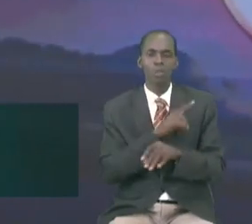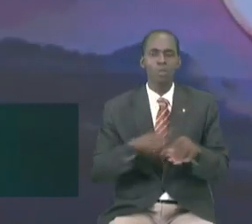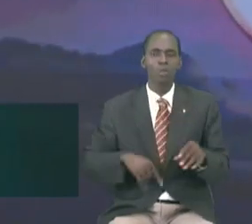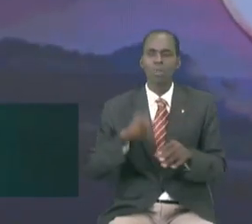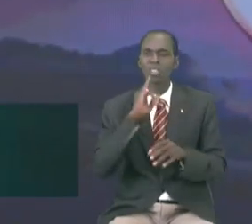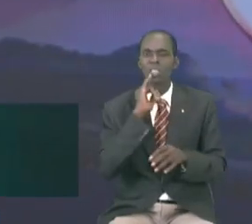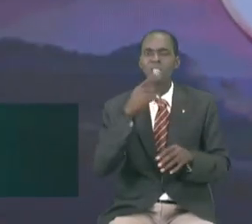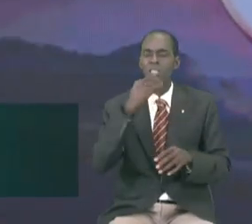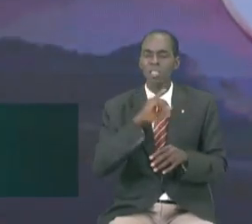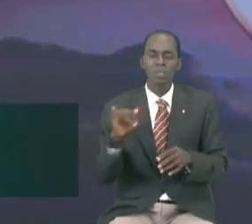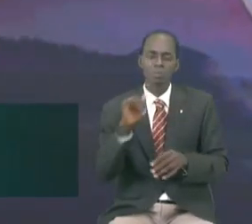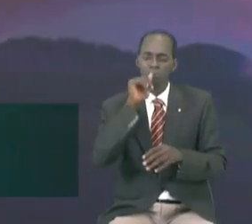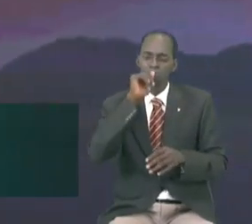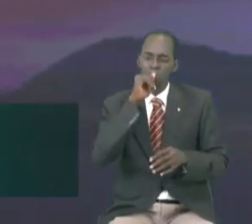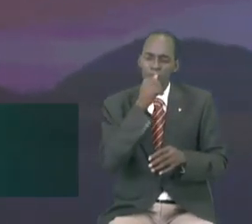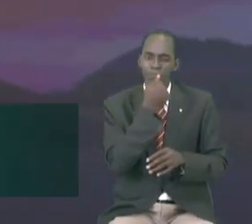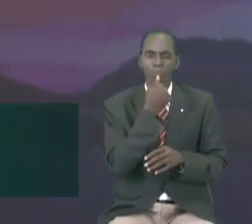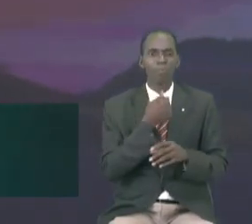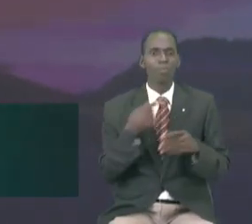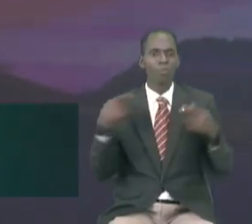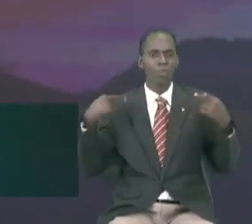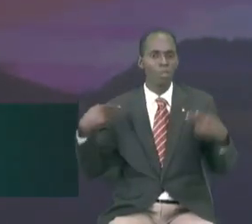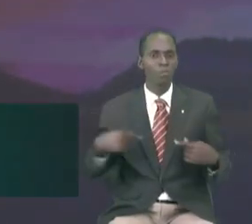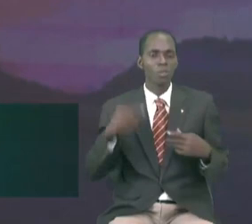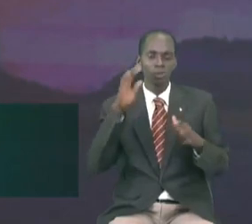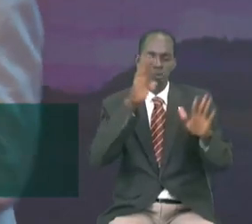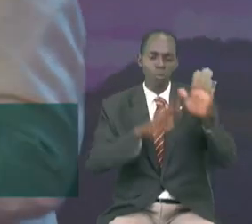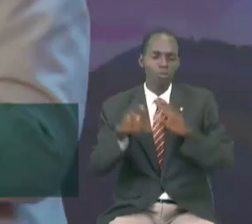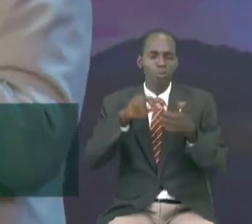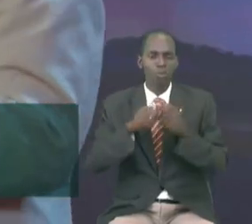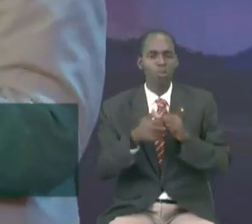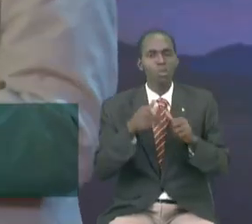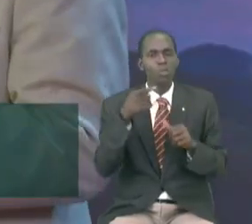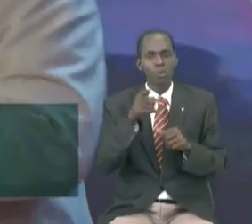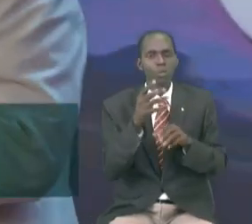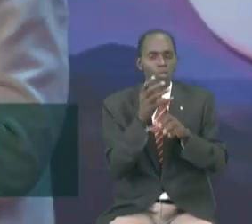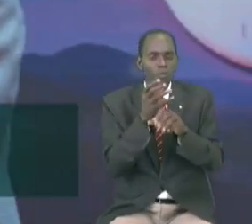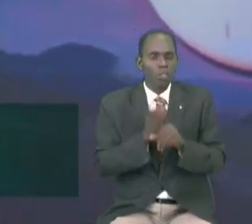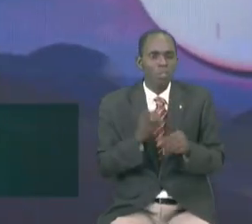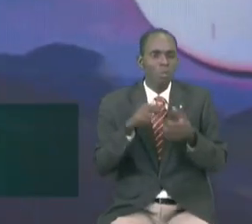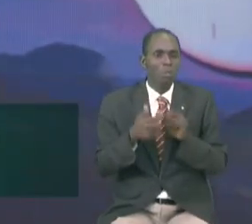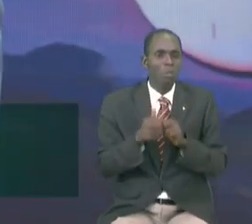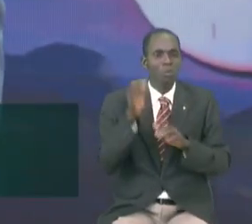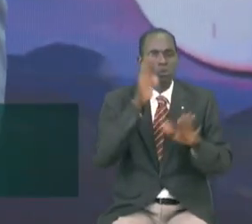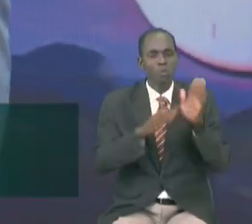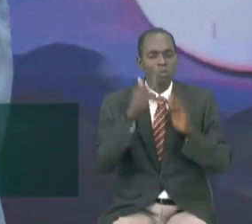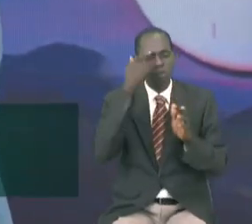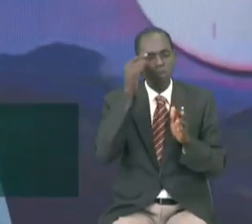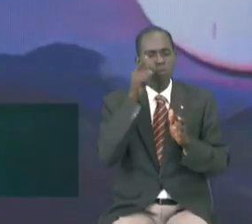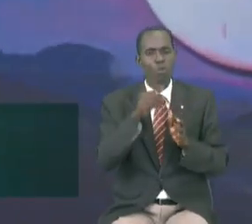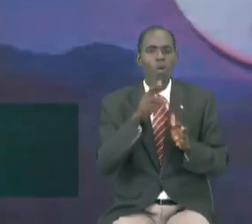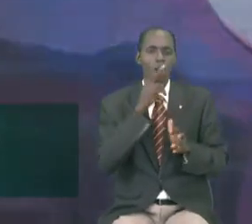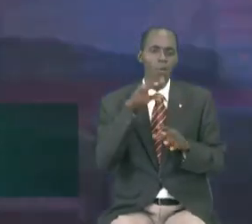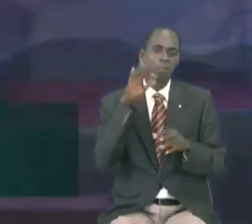because you are standing for the word of God, watch thou in all things, endure afflictions, do the work of